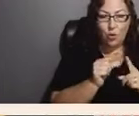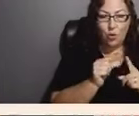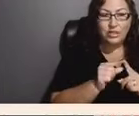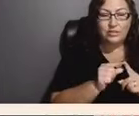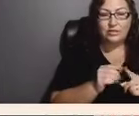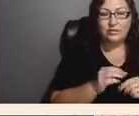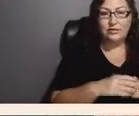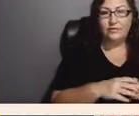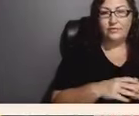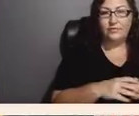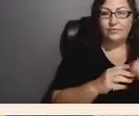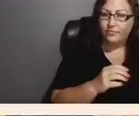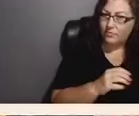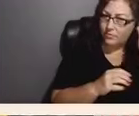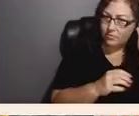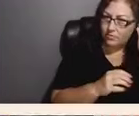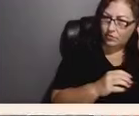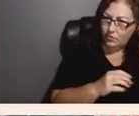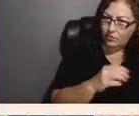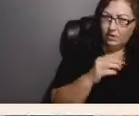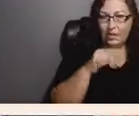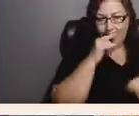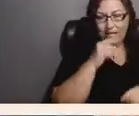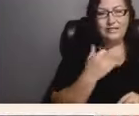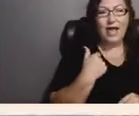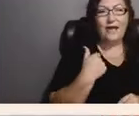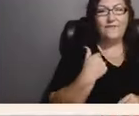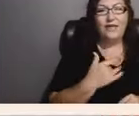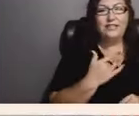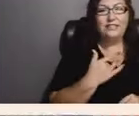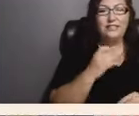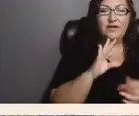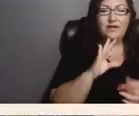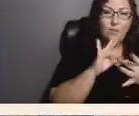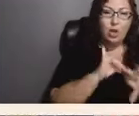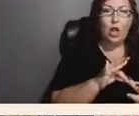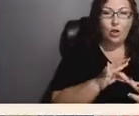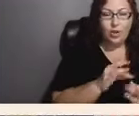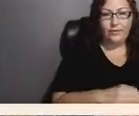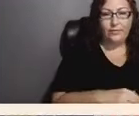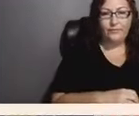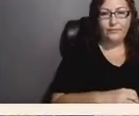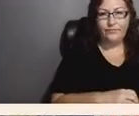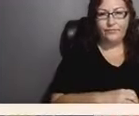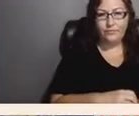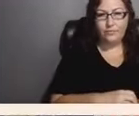of belonging that they've never felt before because they can be heard through music.